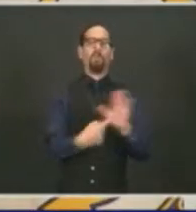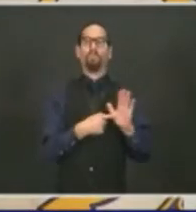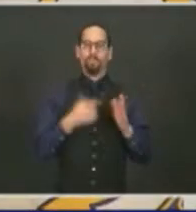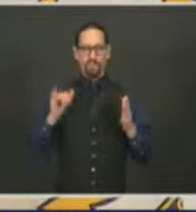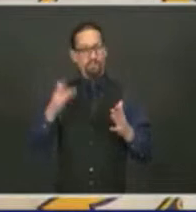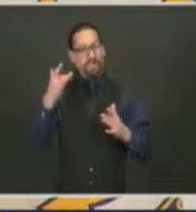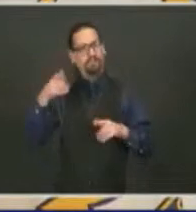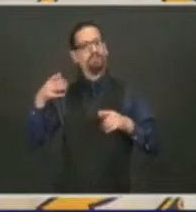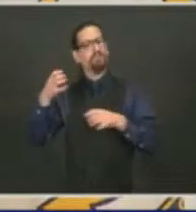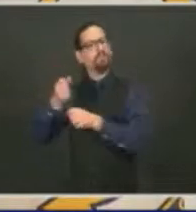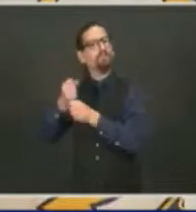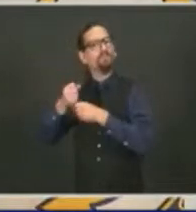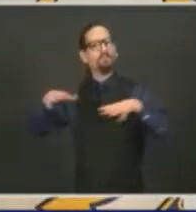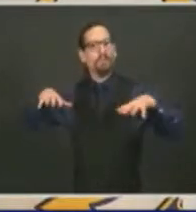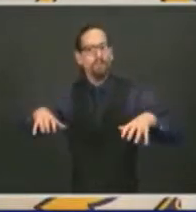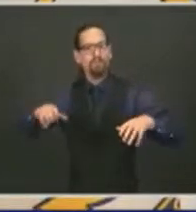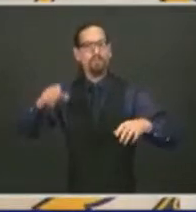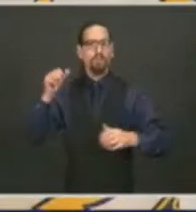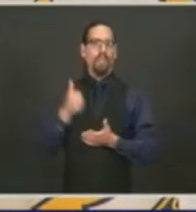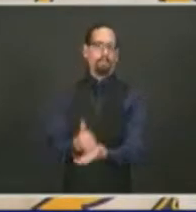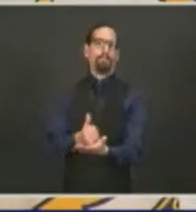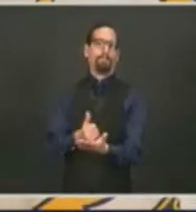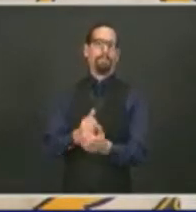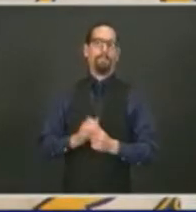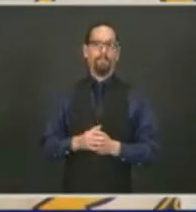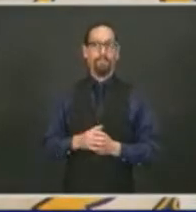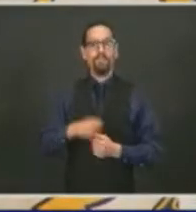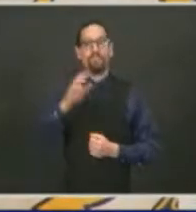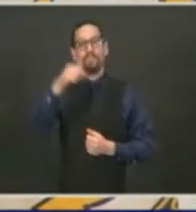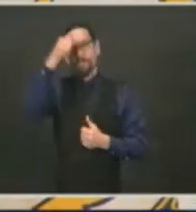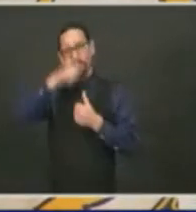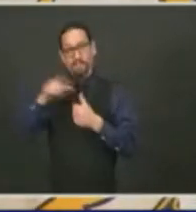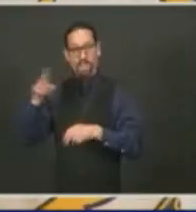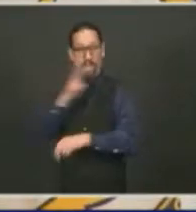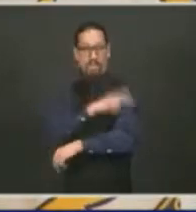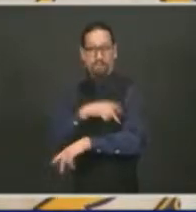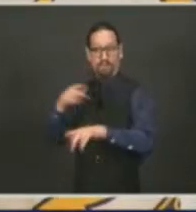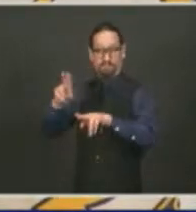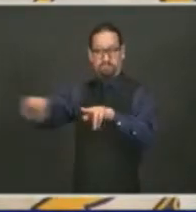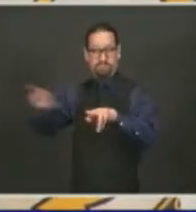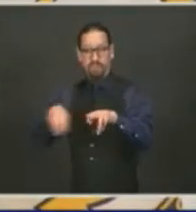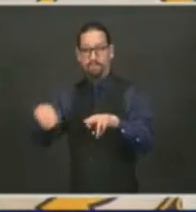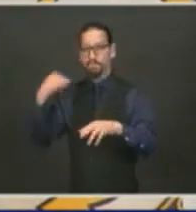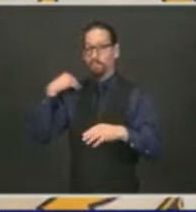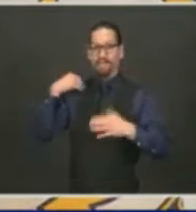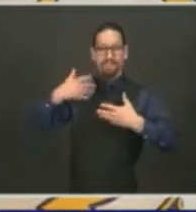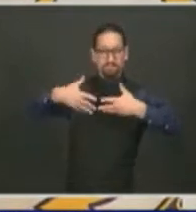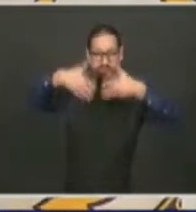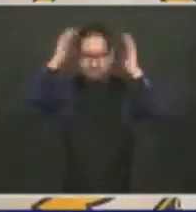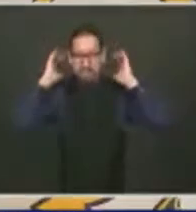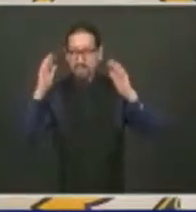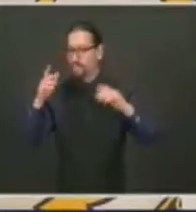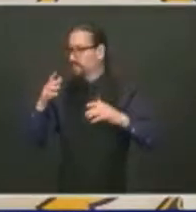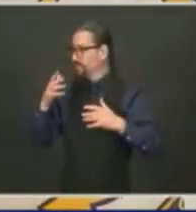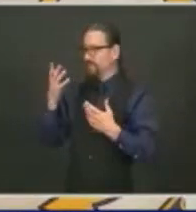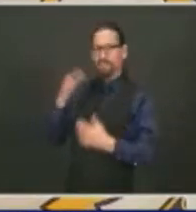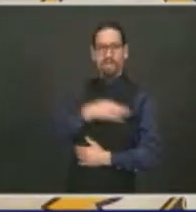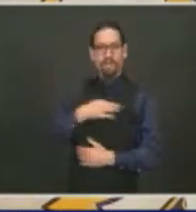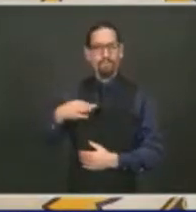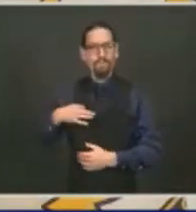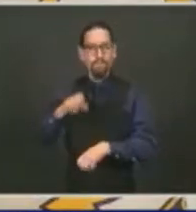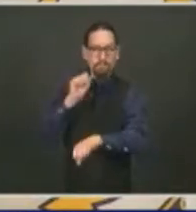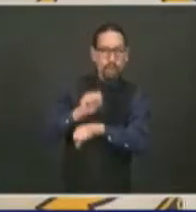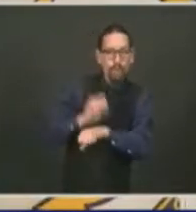of completely overwhelming our hospital system by the end of the year, but that is no longer a